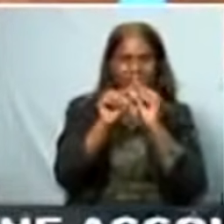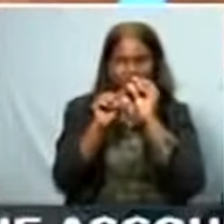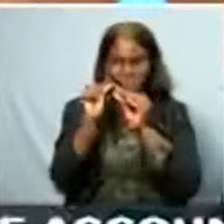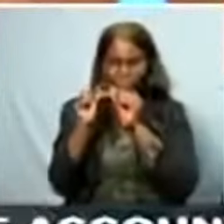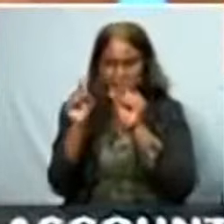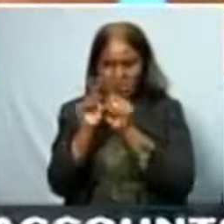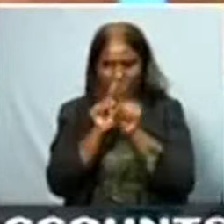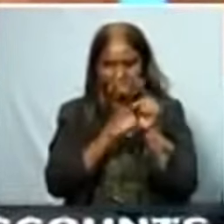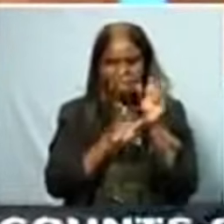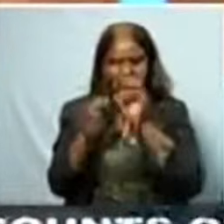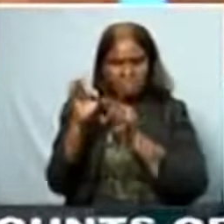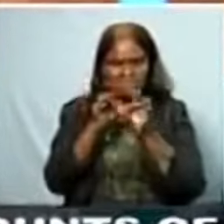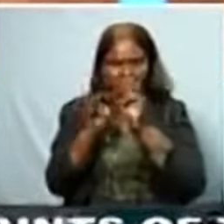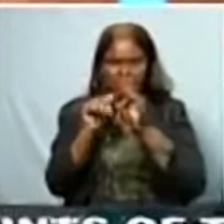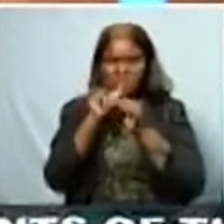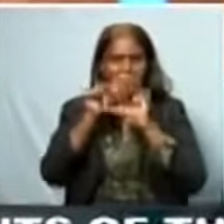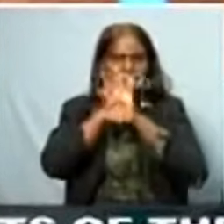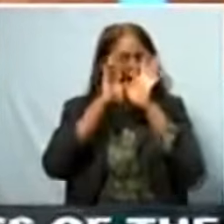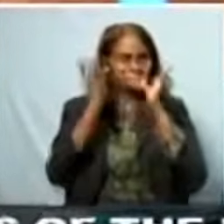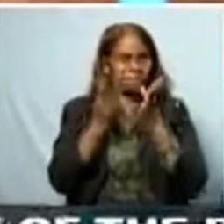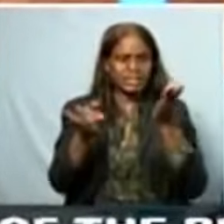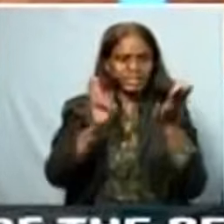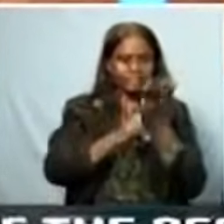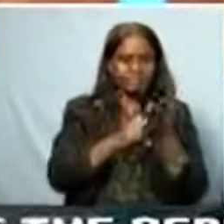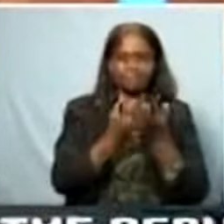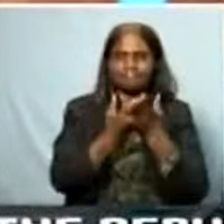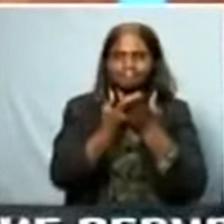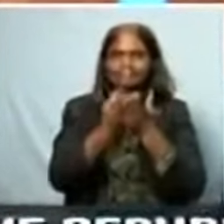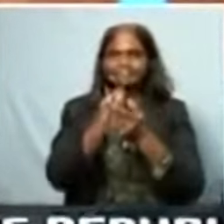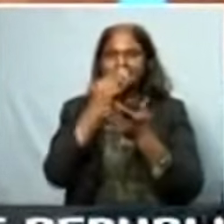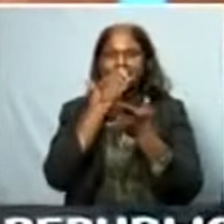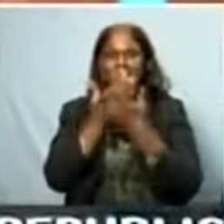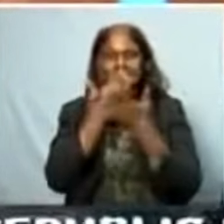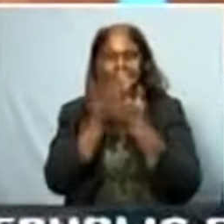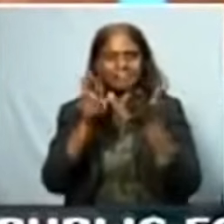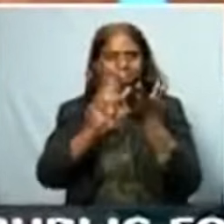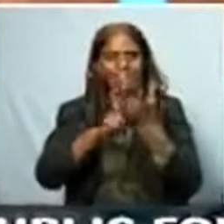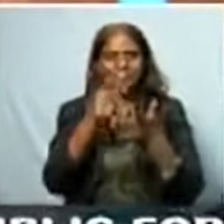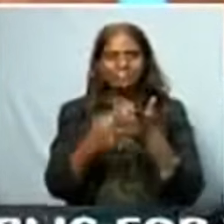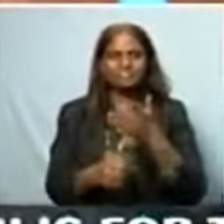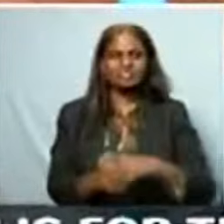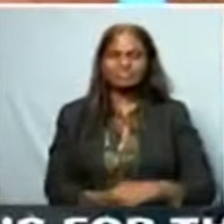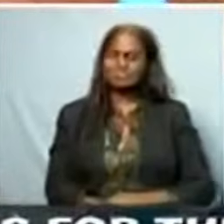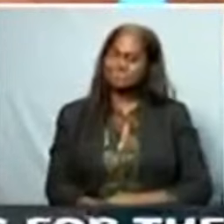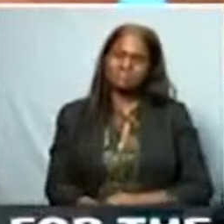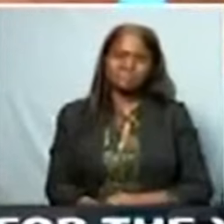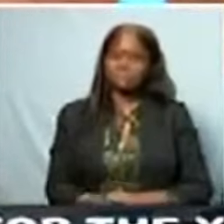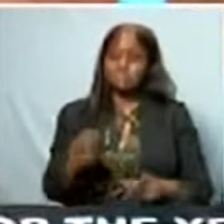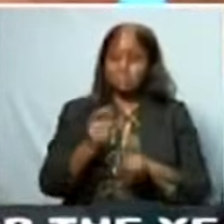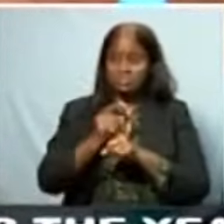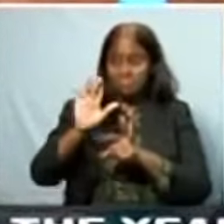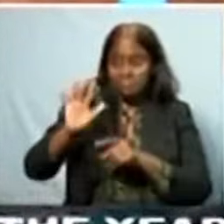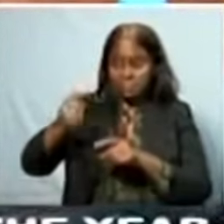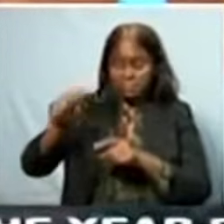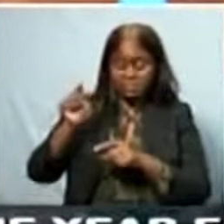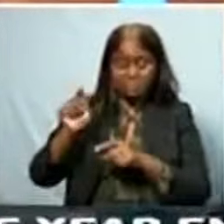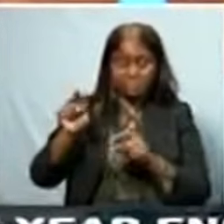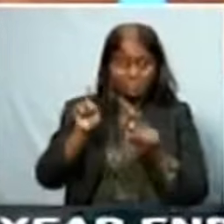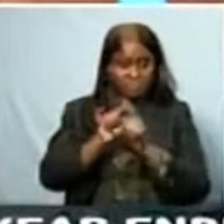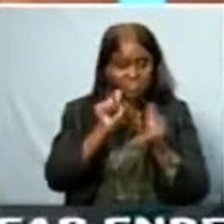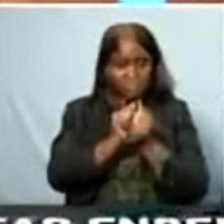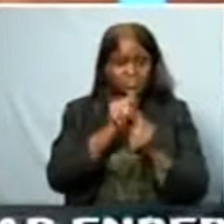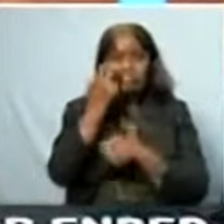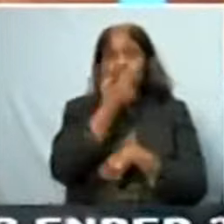and explanations are not consistent, submissions are not consistent. What has been submitted from your submission and the